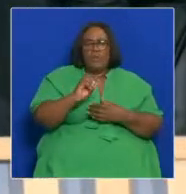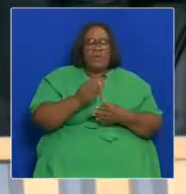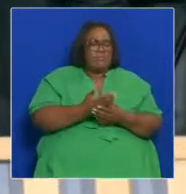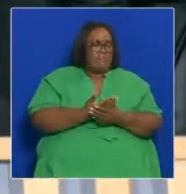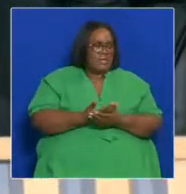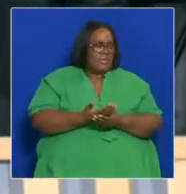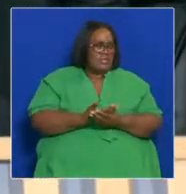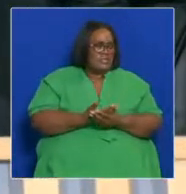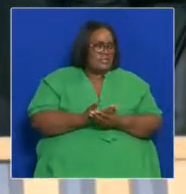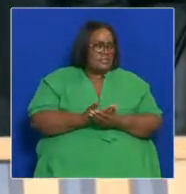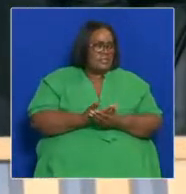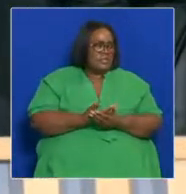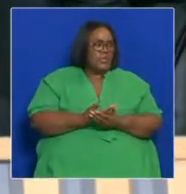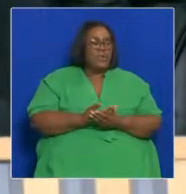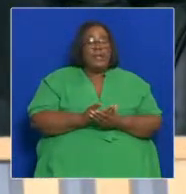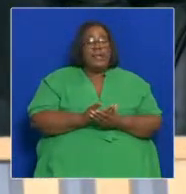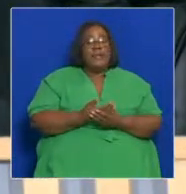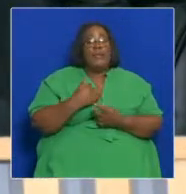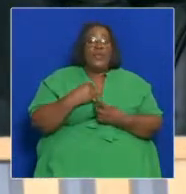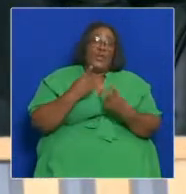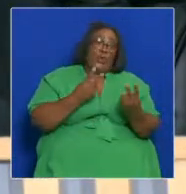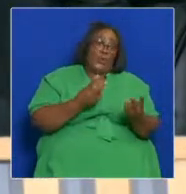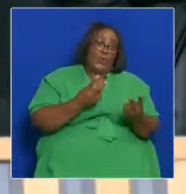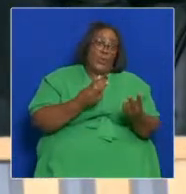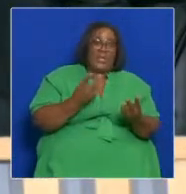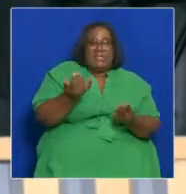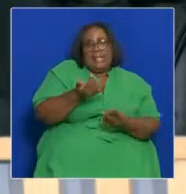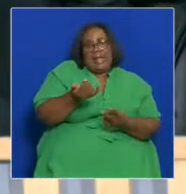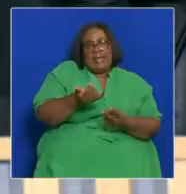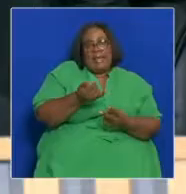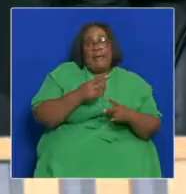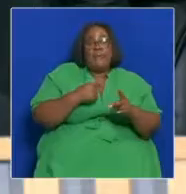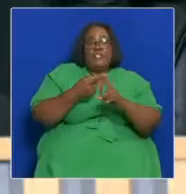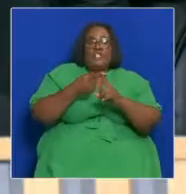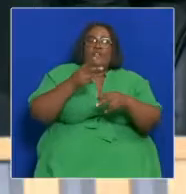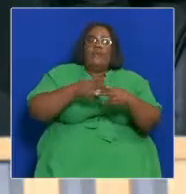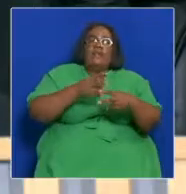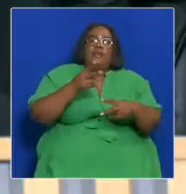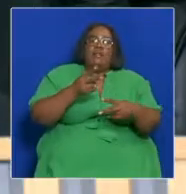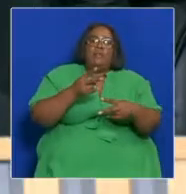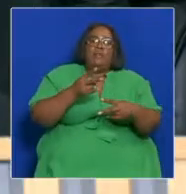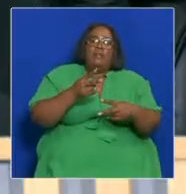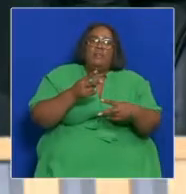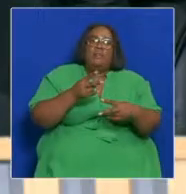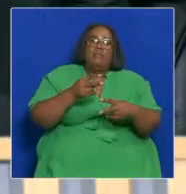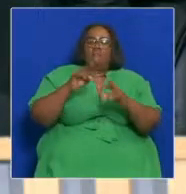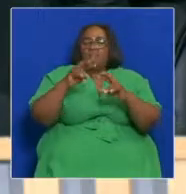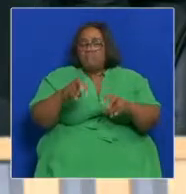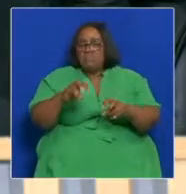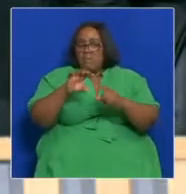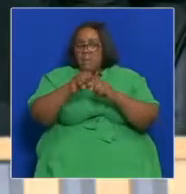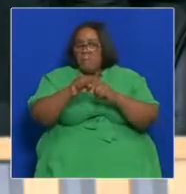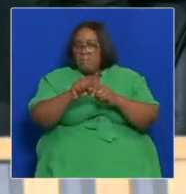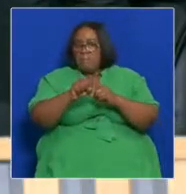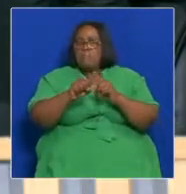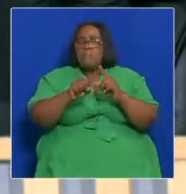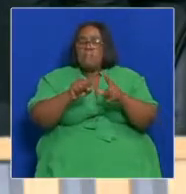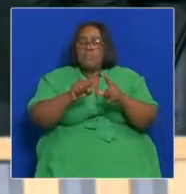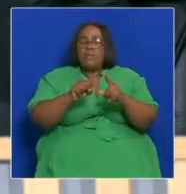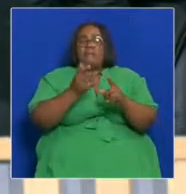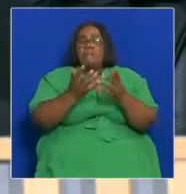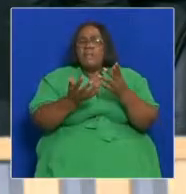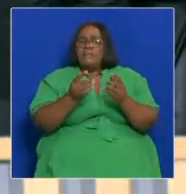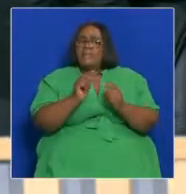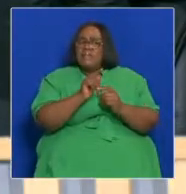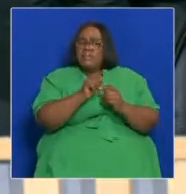like on the face of it, until a final determination, that this could have been